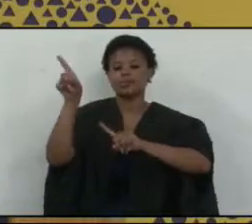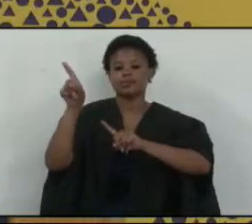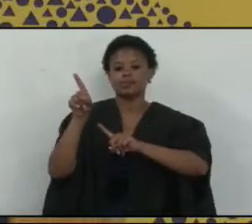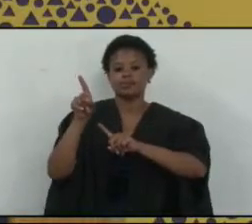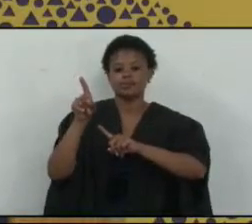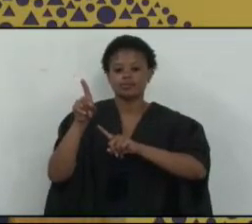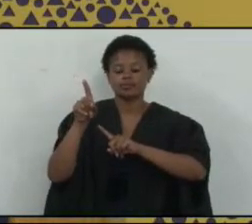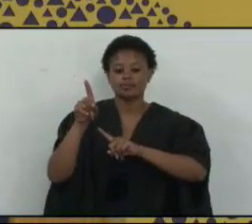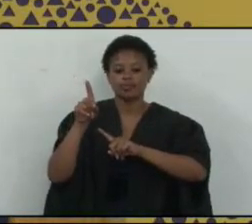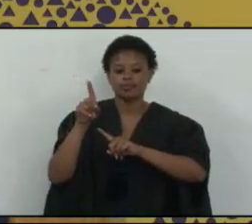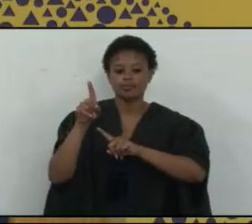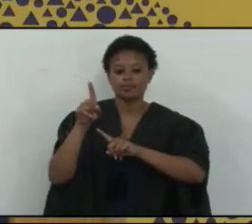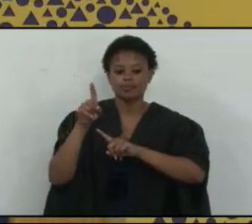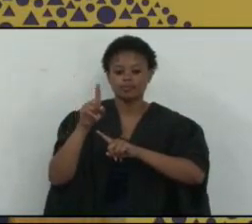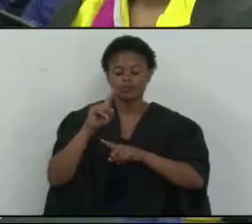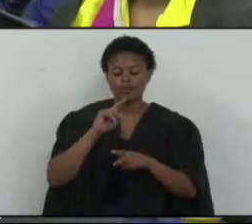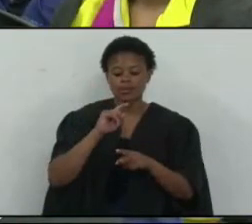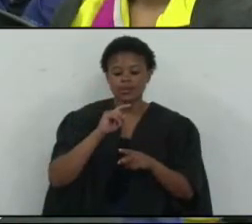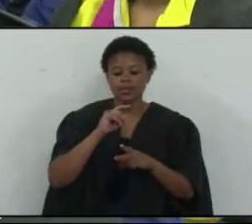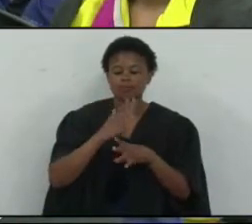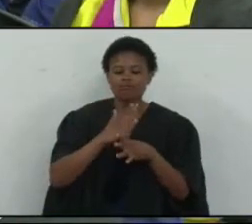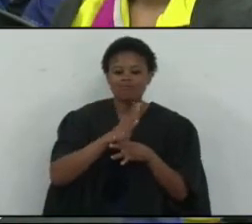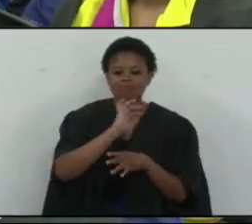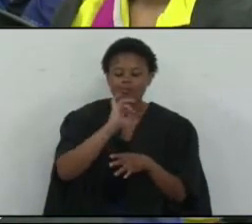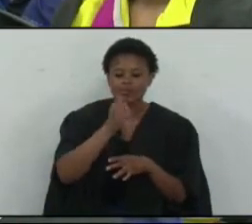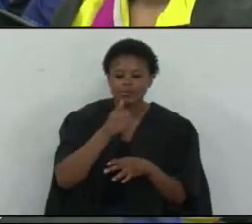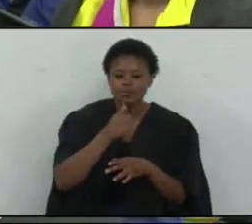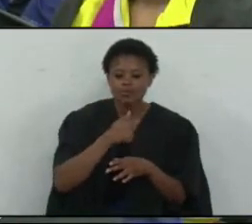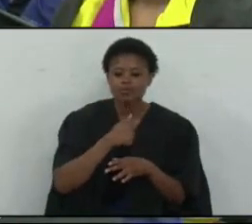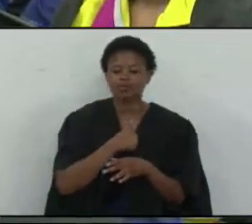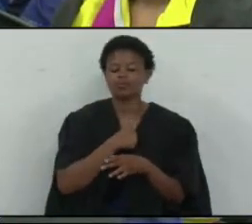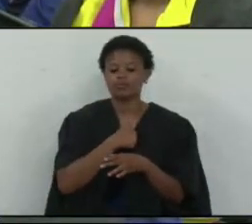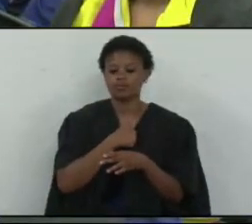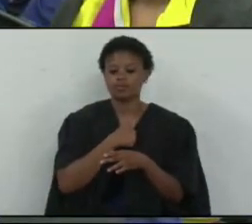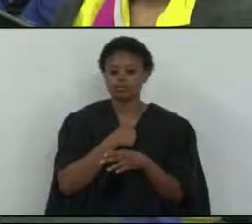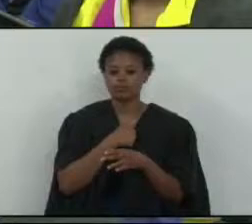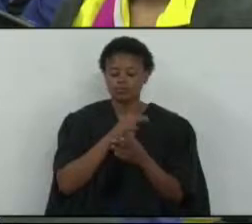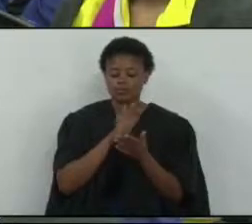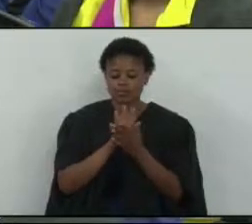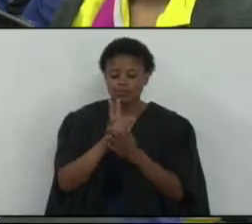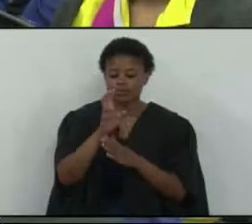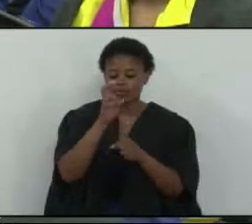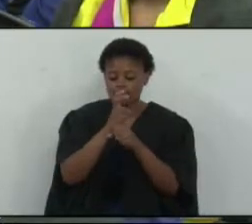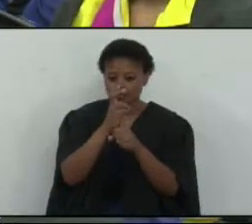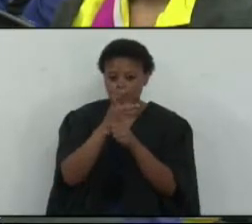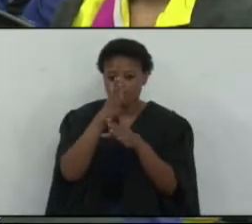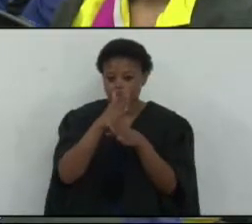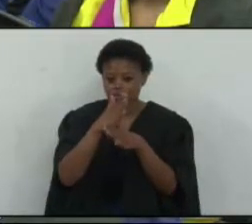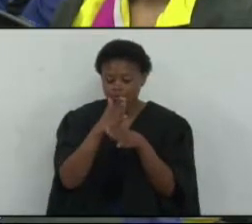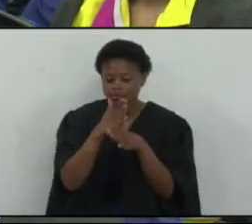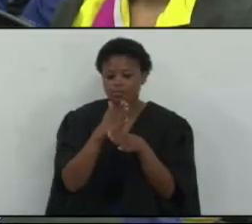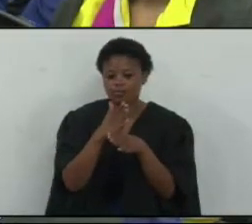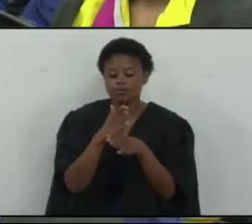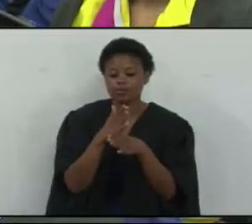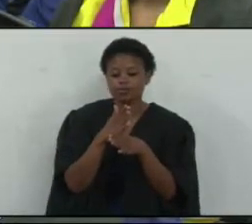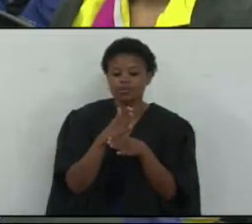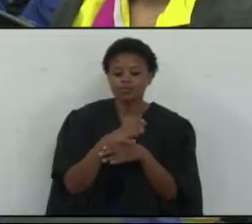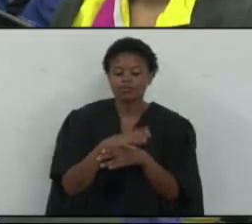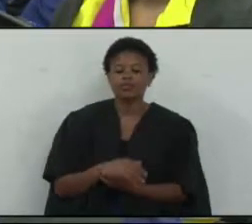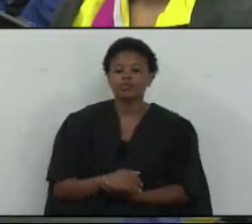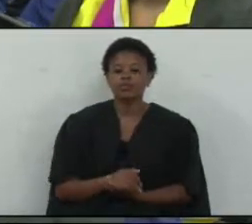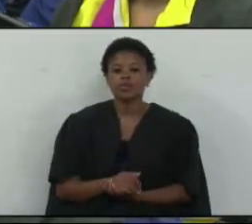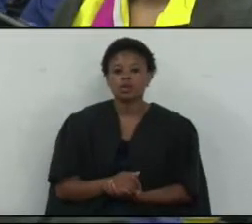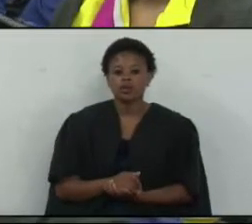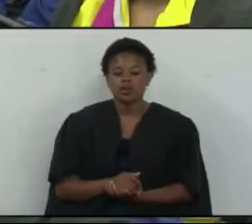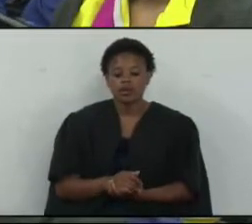the culmination of hours of dedication and hard work. As the class